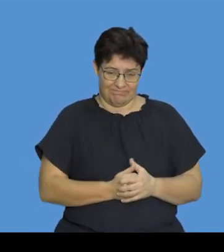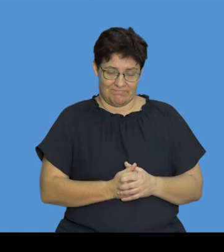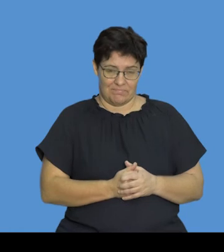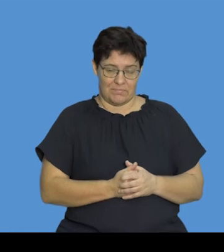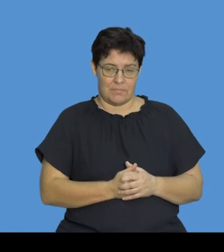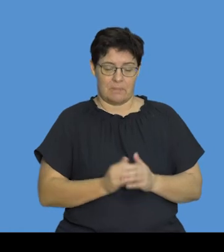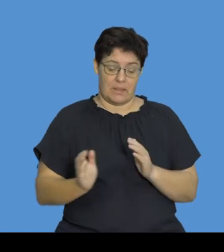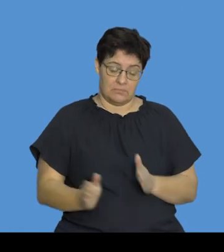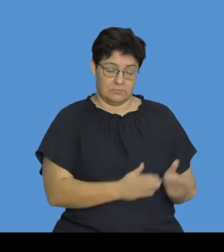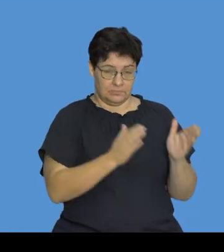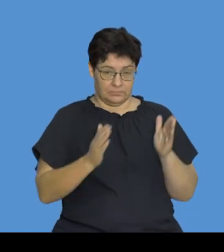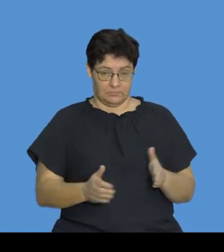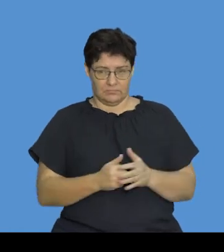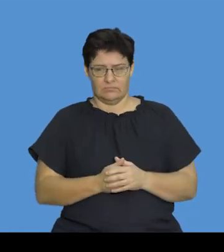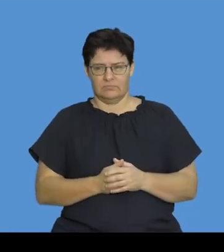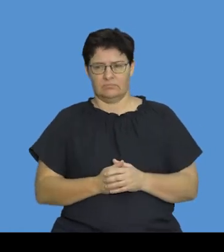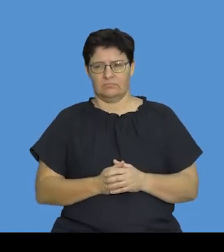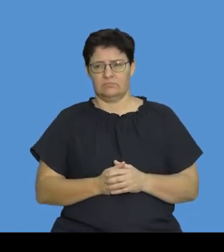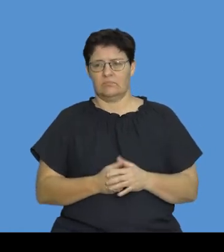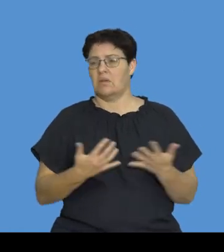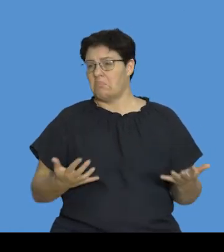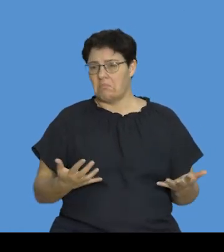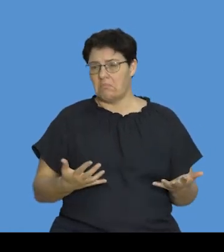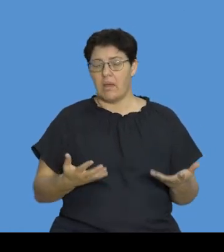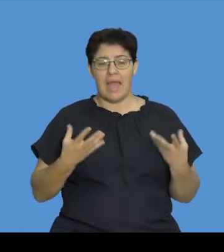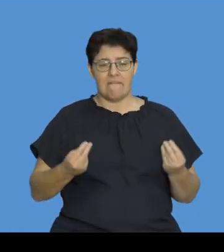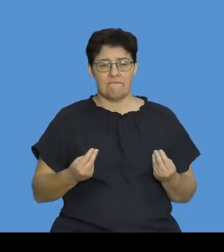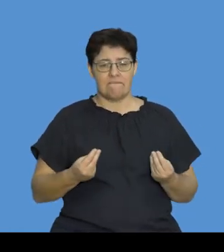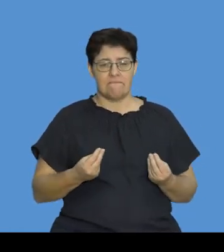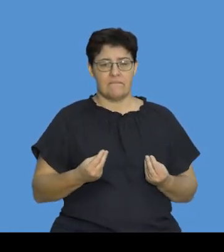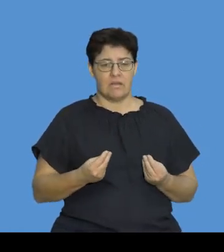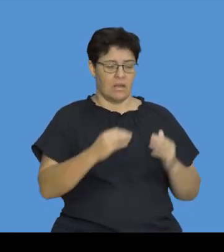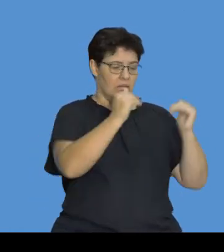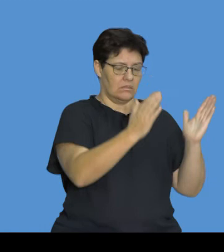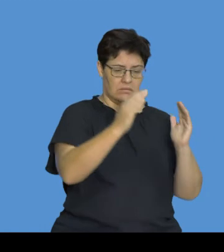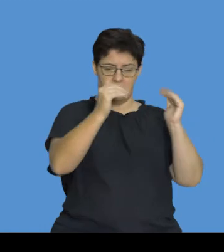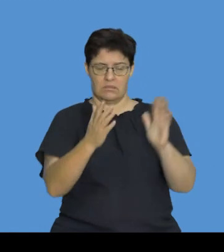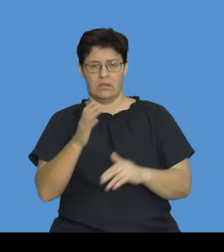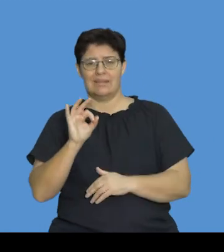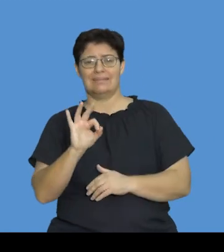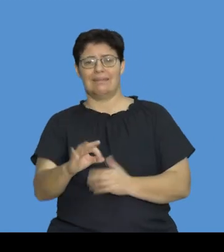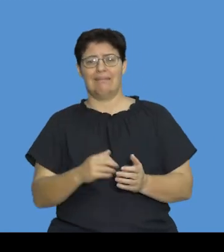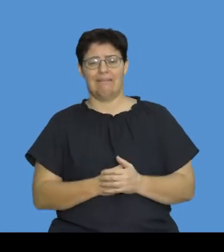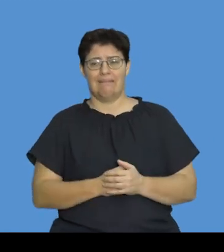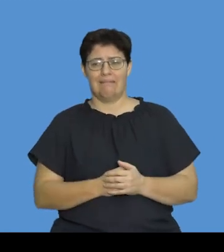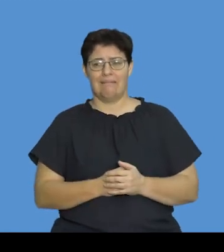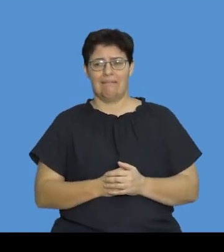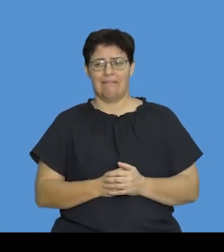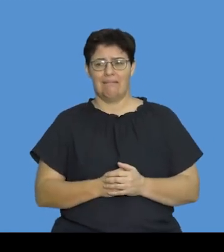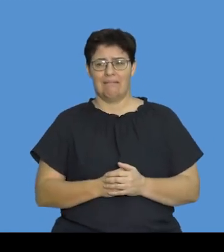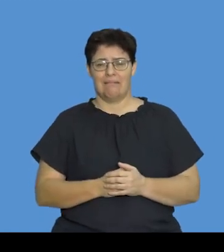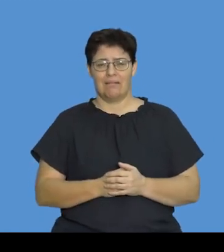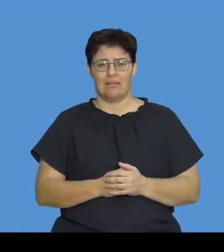there. Now, what then if I have three binomials multiplied by one